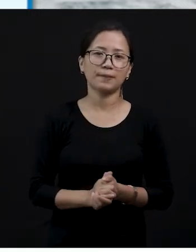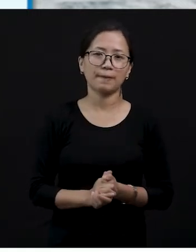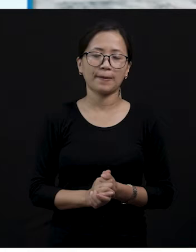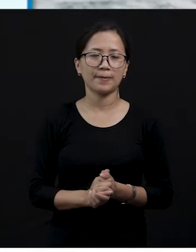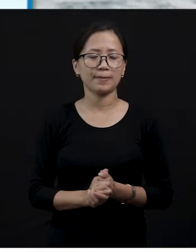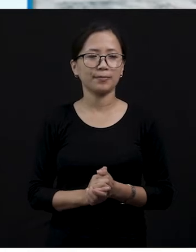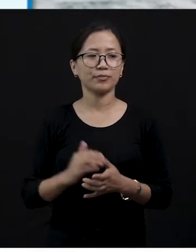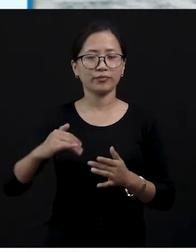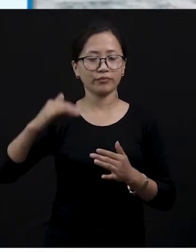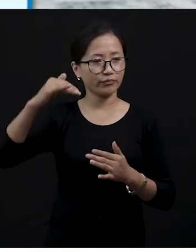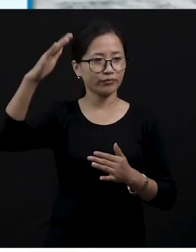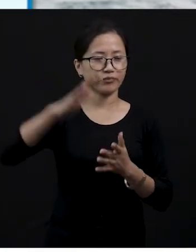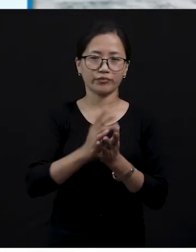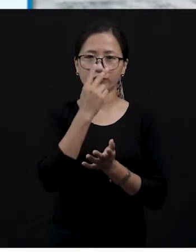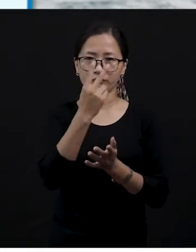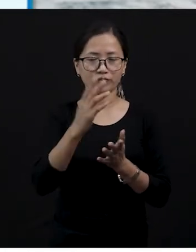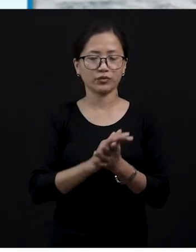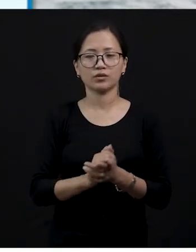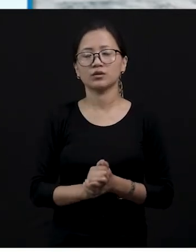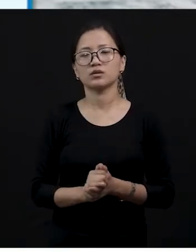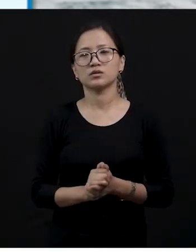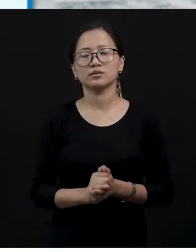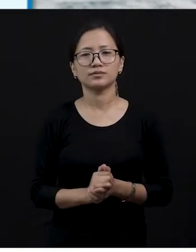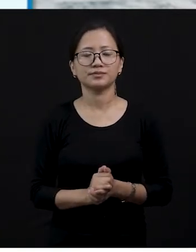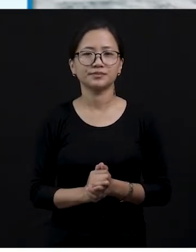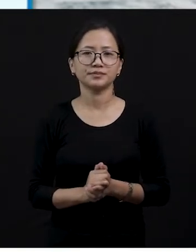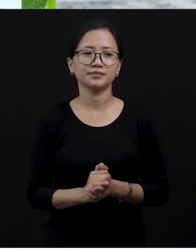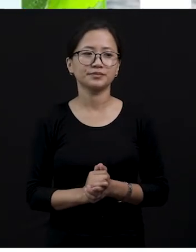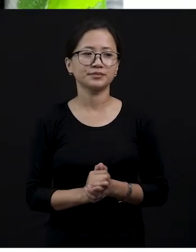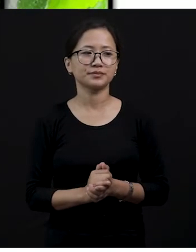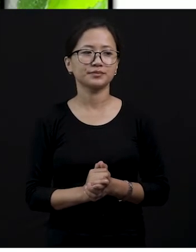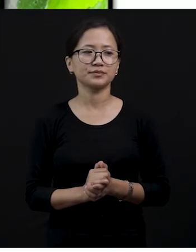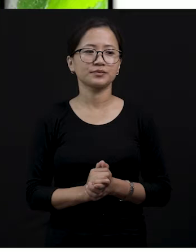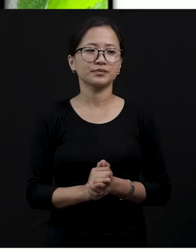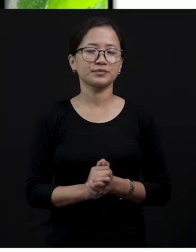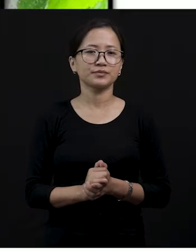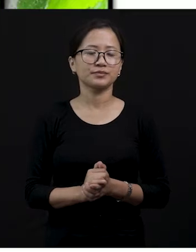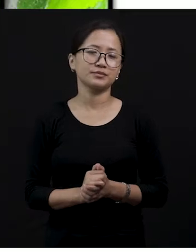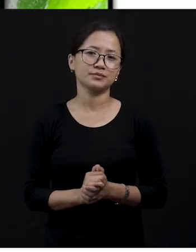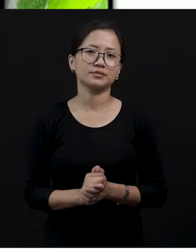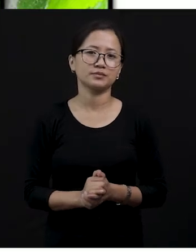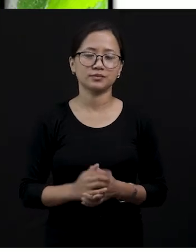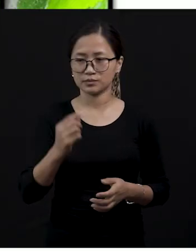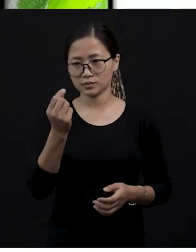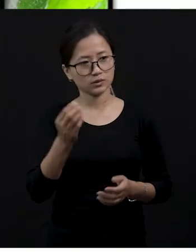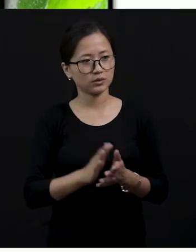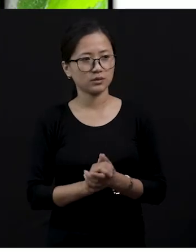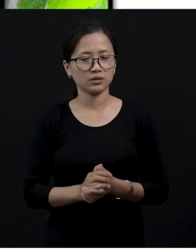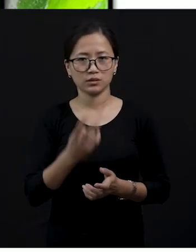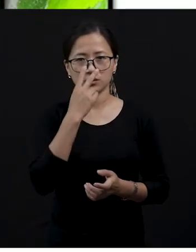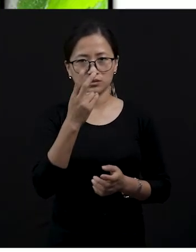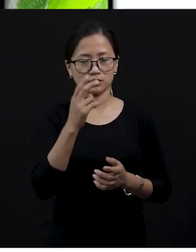is evaporating, going up and forming clouds. Now what happens? Just like